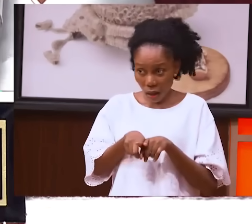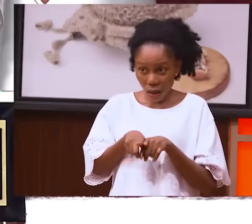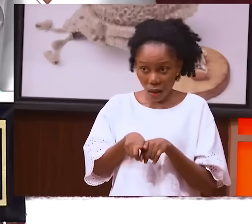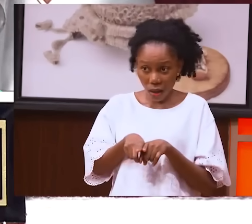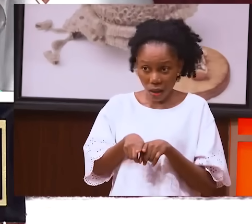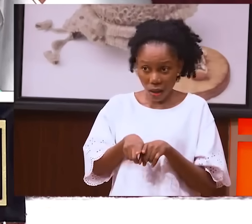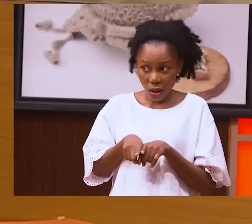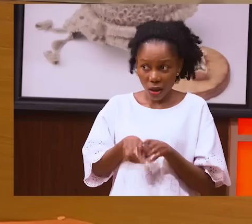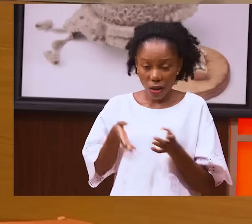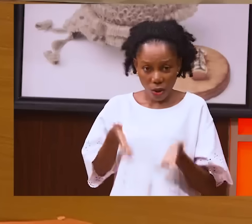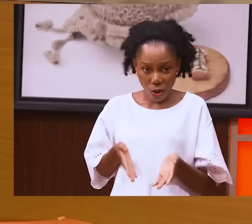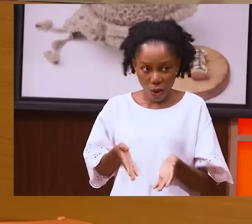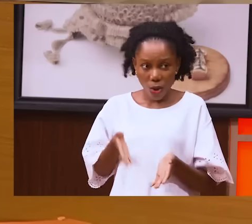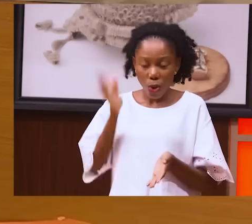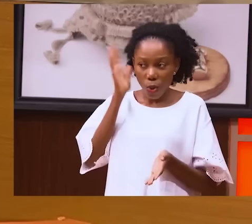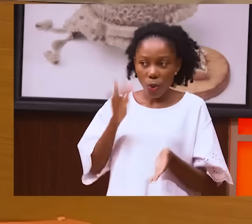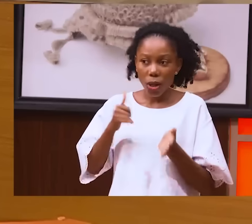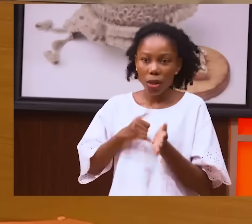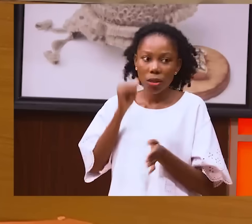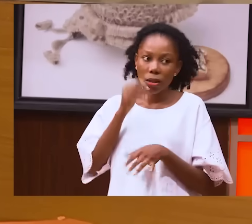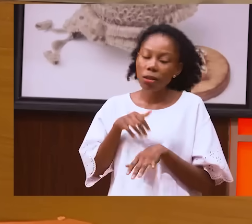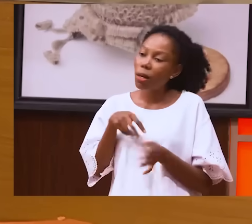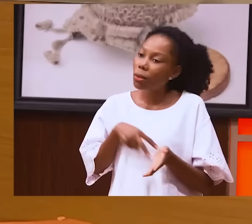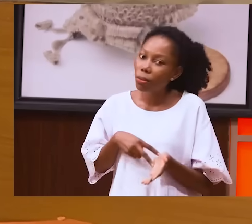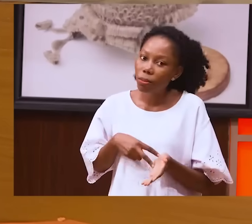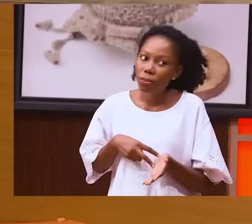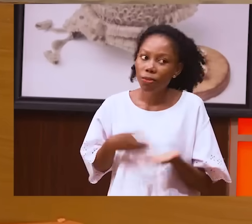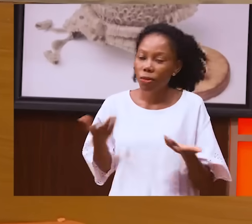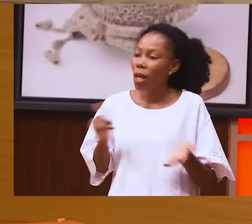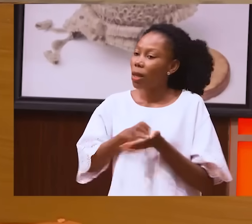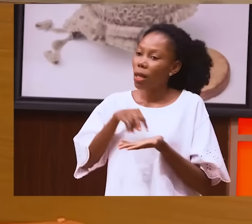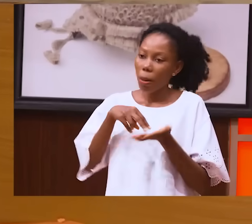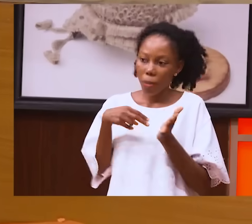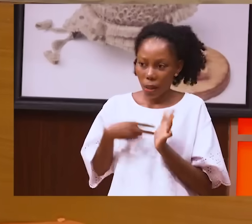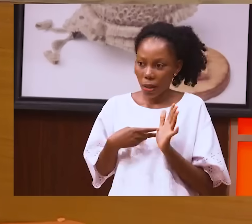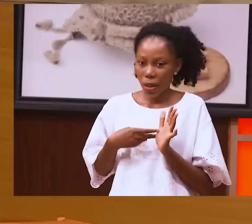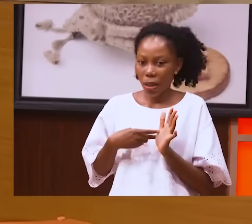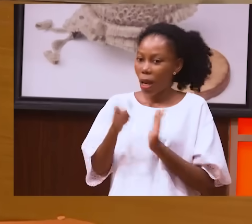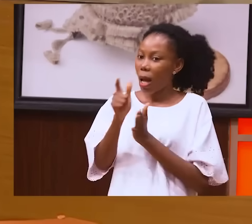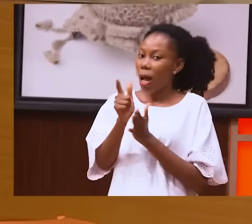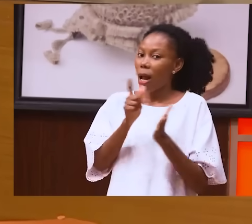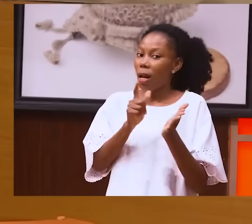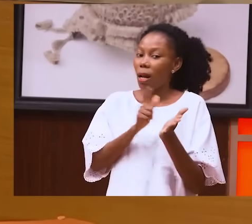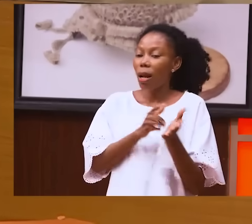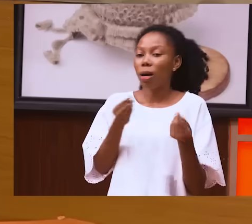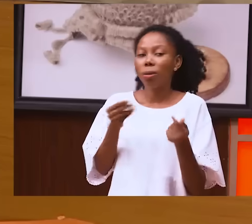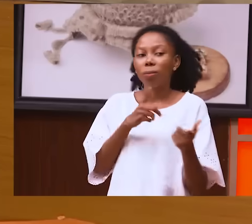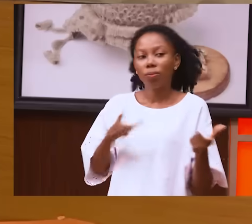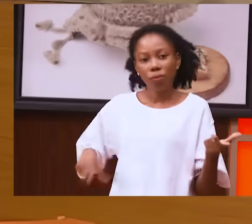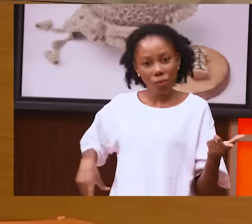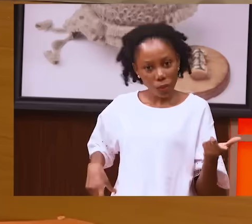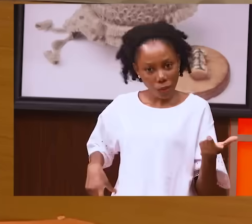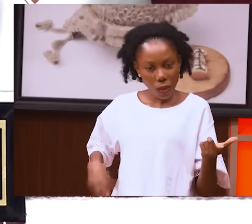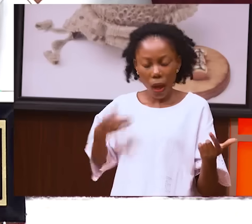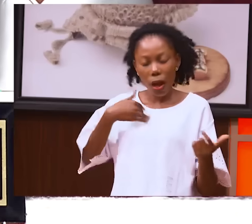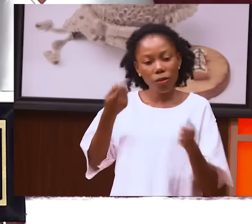or send somebody here? No. That means he changed his mind. I don't know what, I was not part of